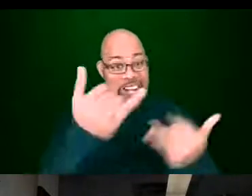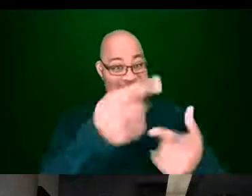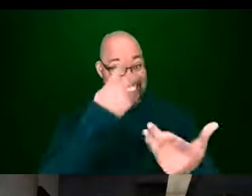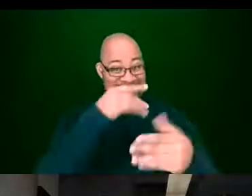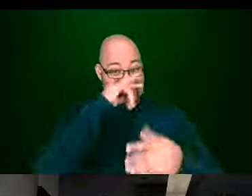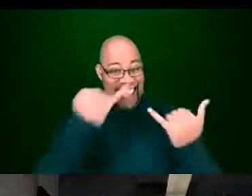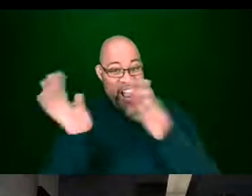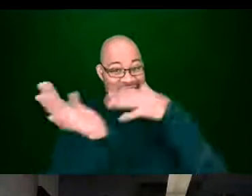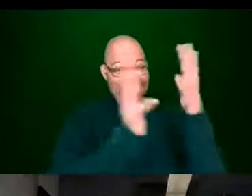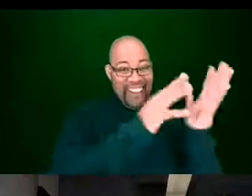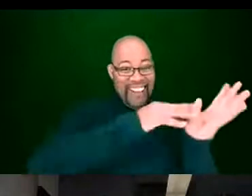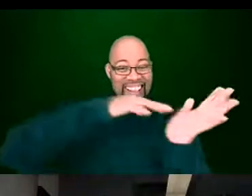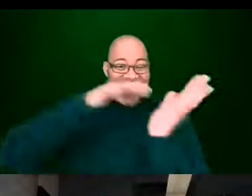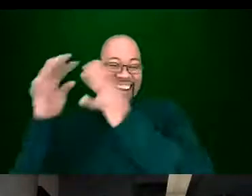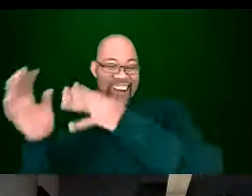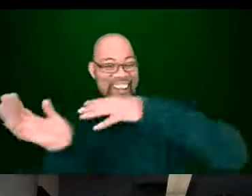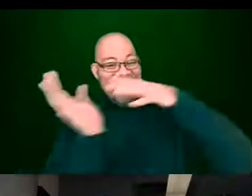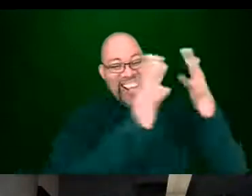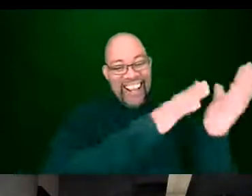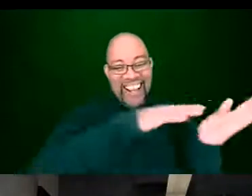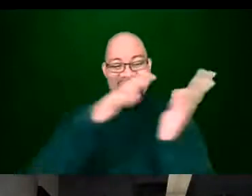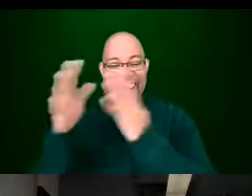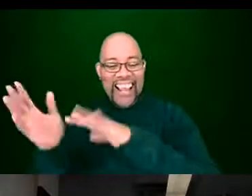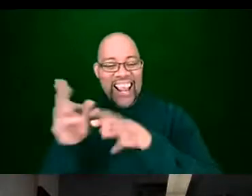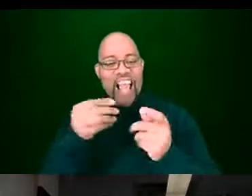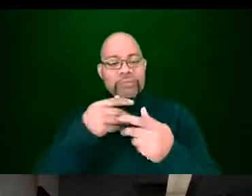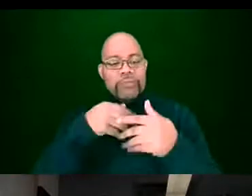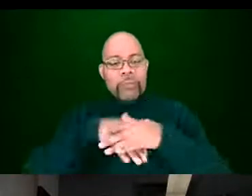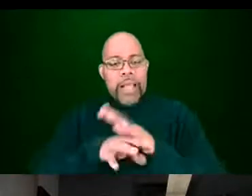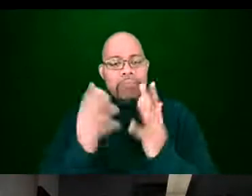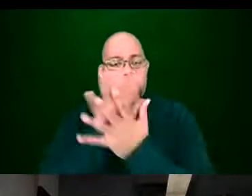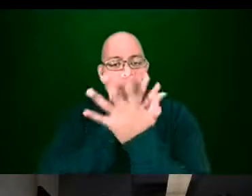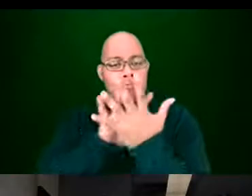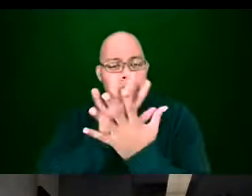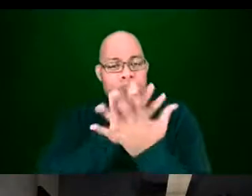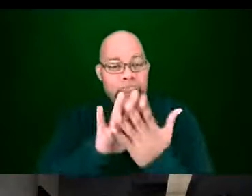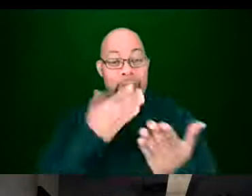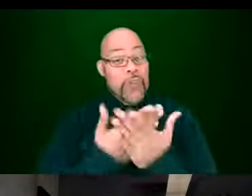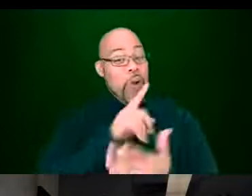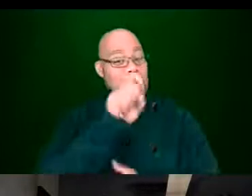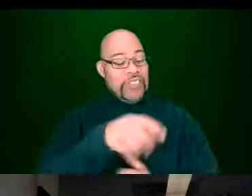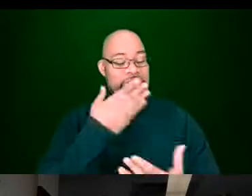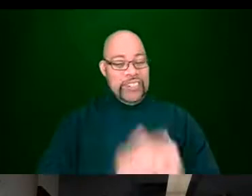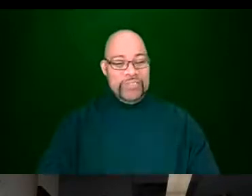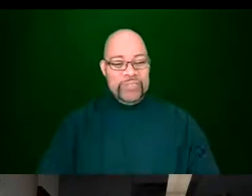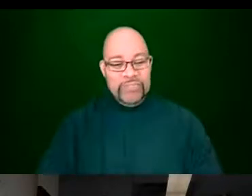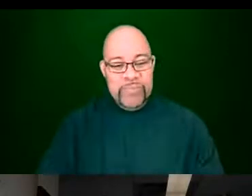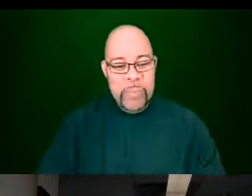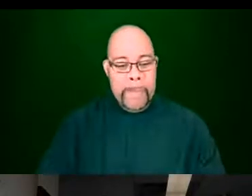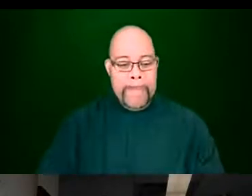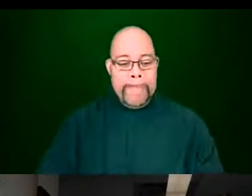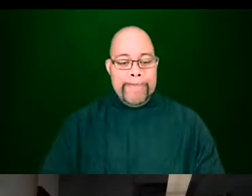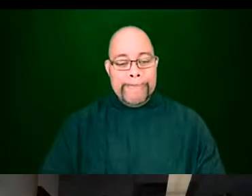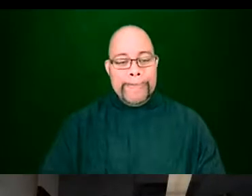now, of going with the flow and blending in. Thank you so much. That's a wonderful question.